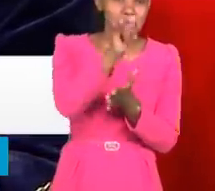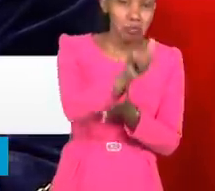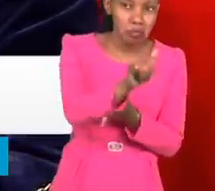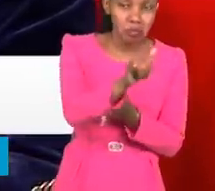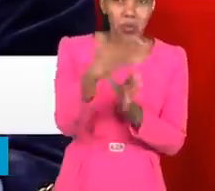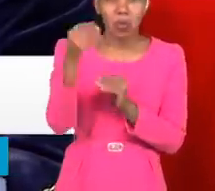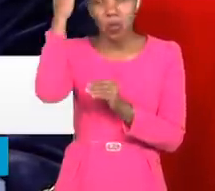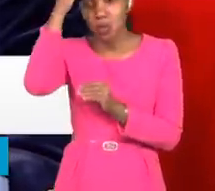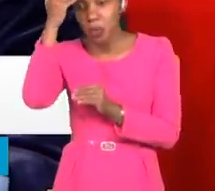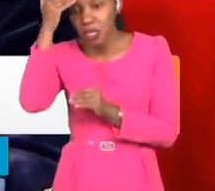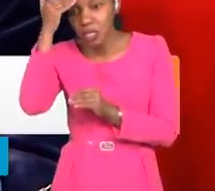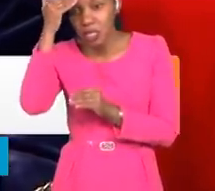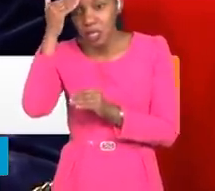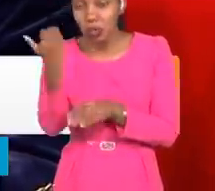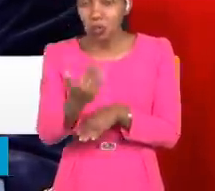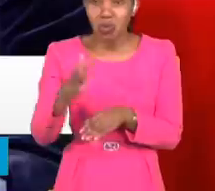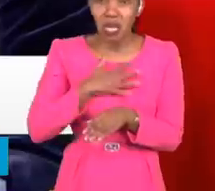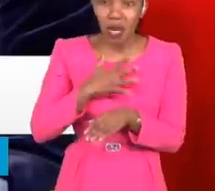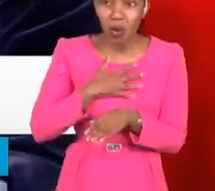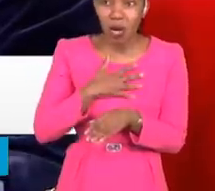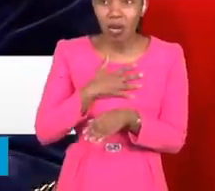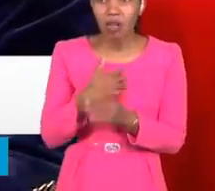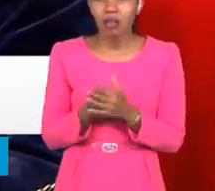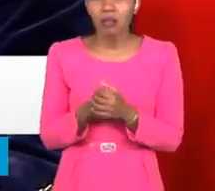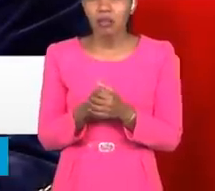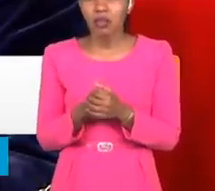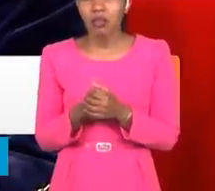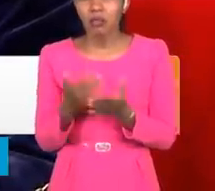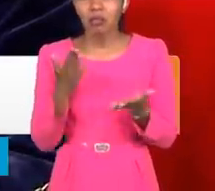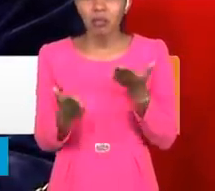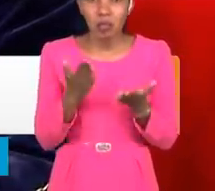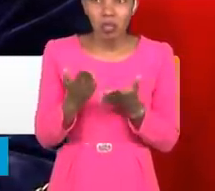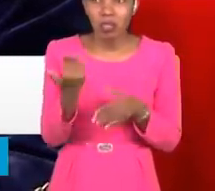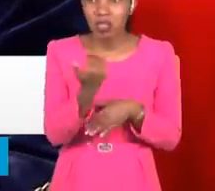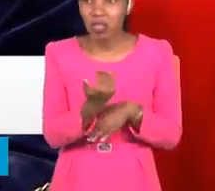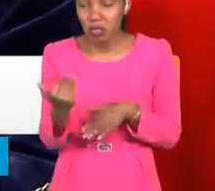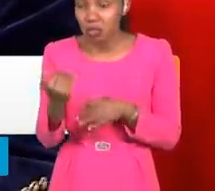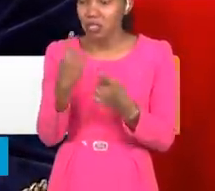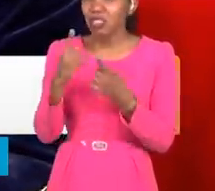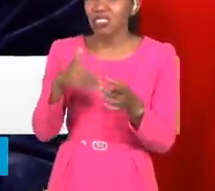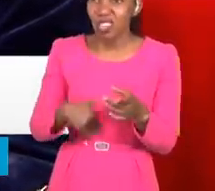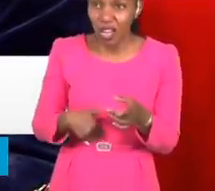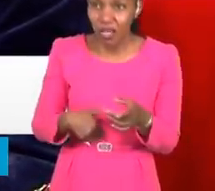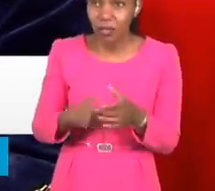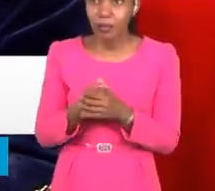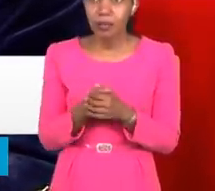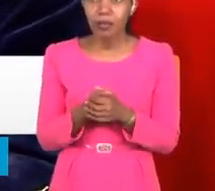Dubai, I don't know where. We with our kid. Yes. Oh, the kid said he's hungry. The kid can't even